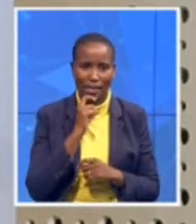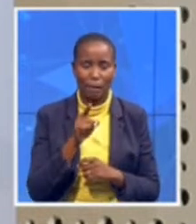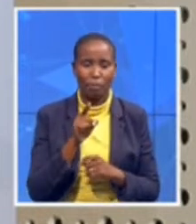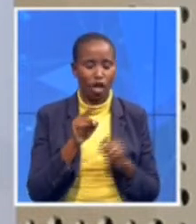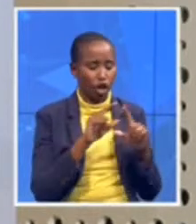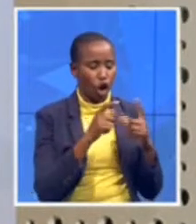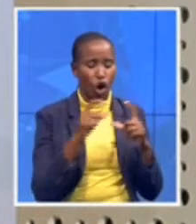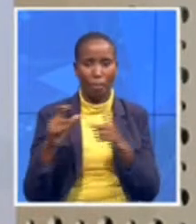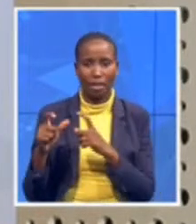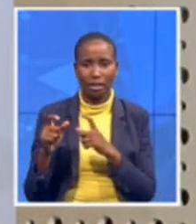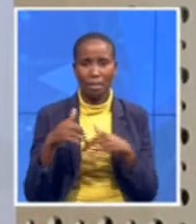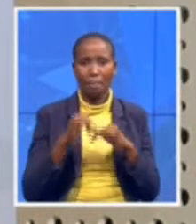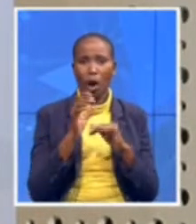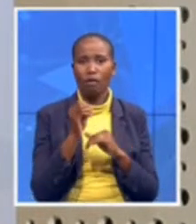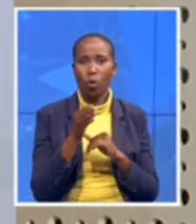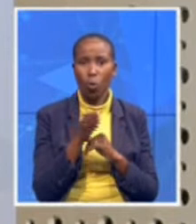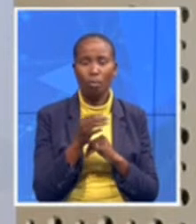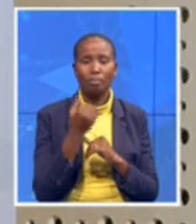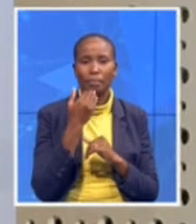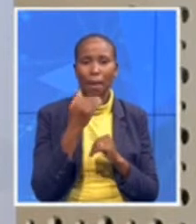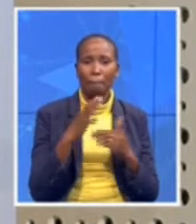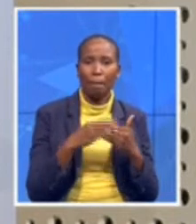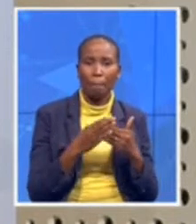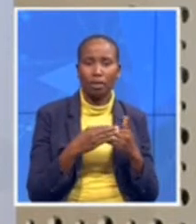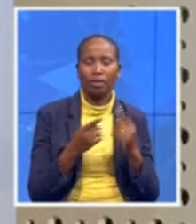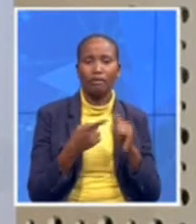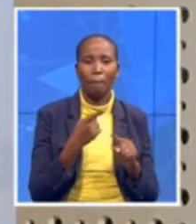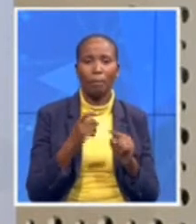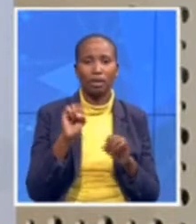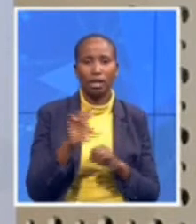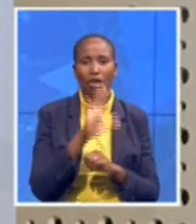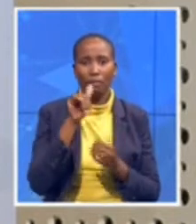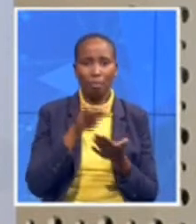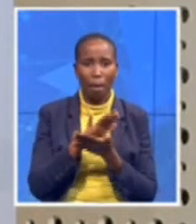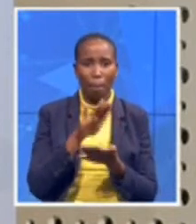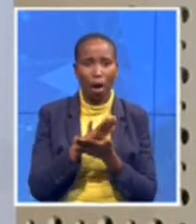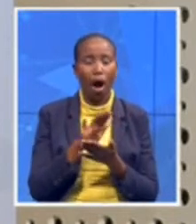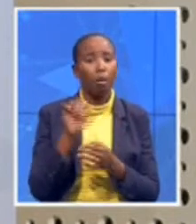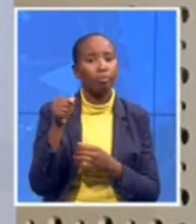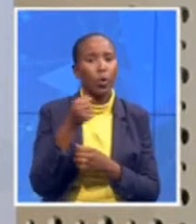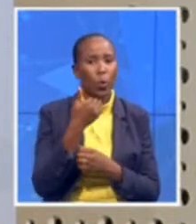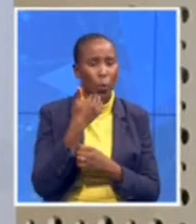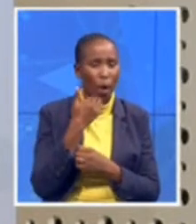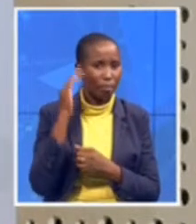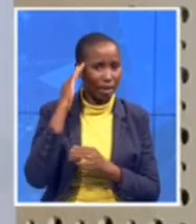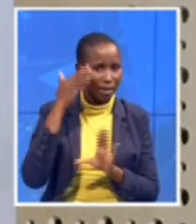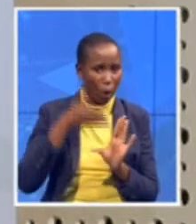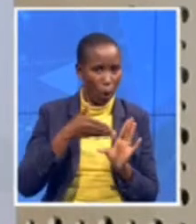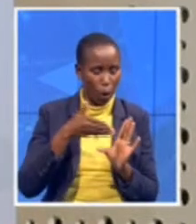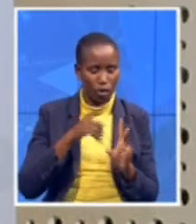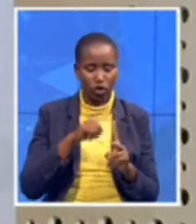African public with expertise in psychology, law, content creation, etc.